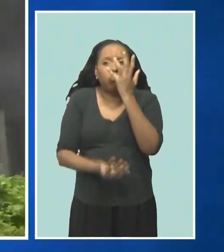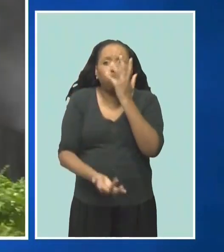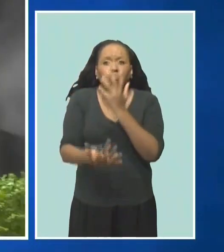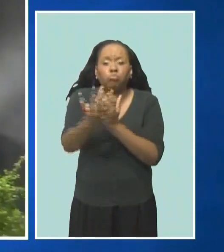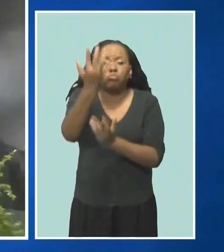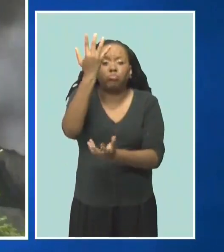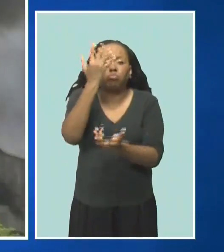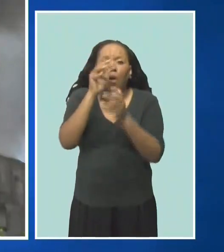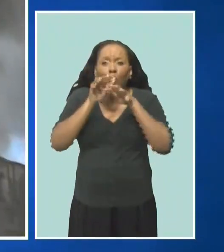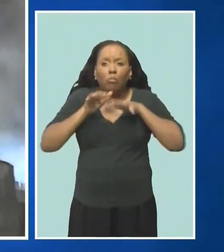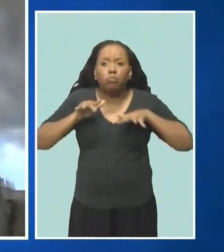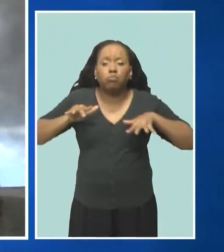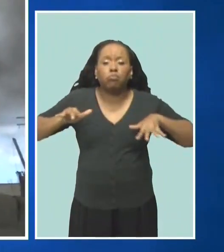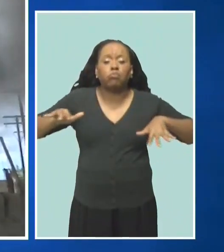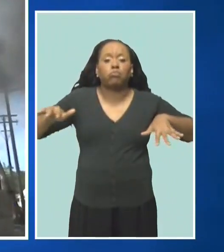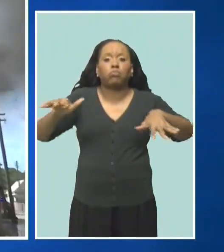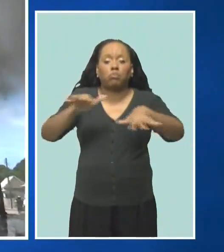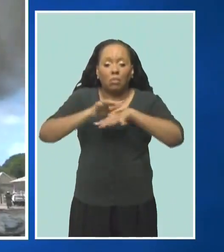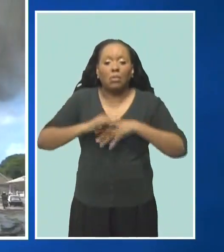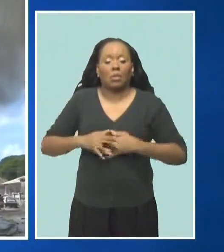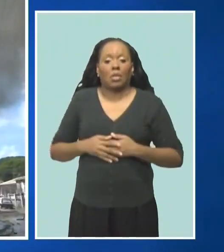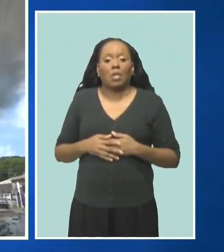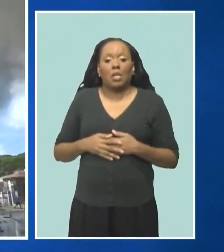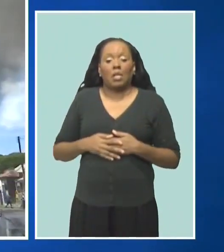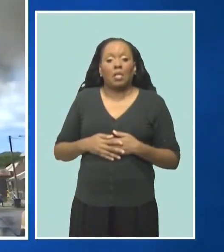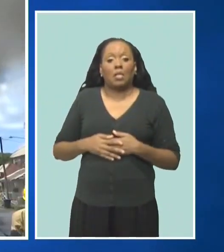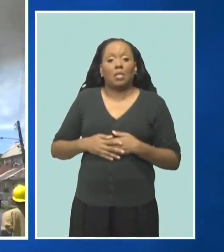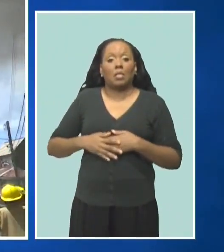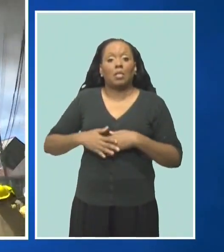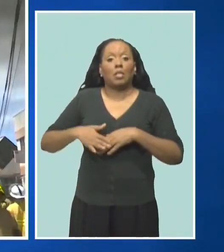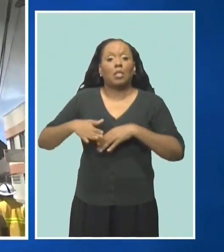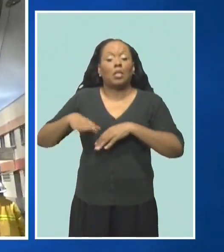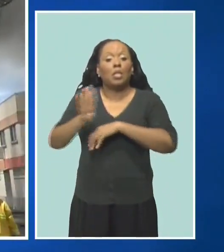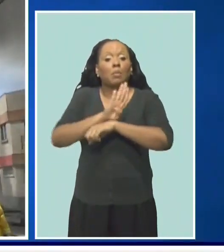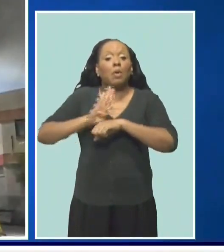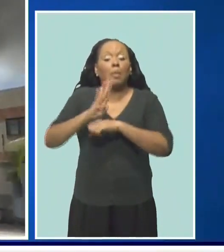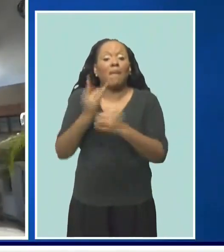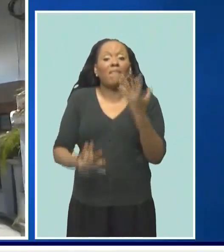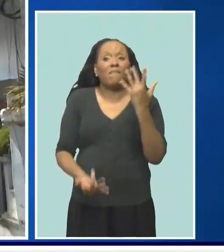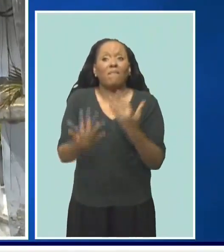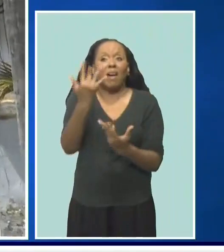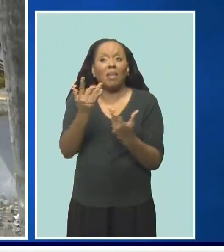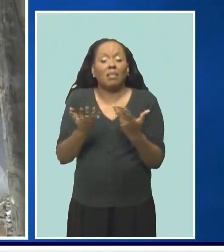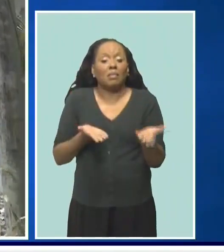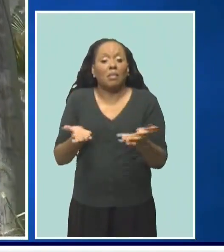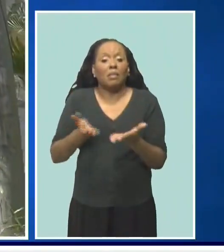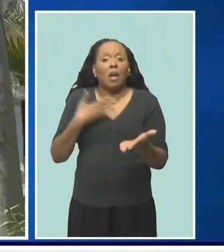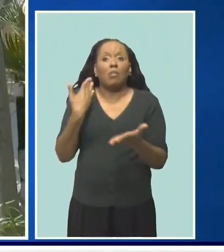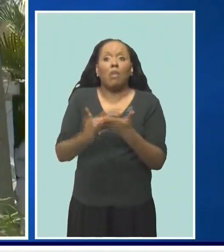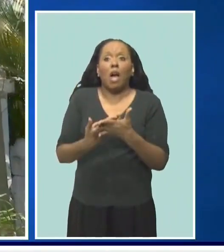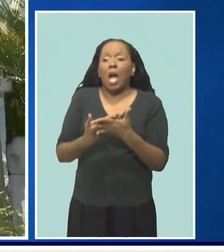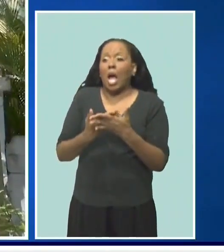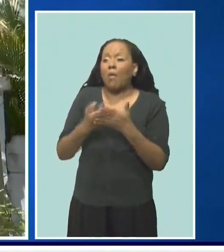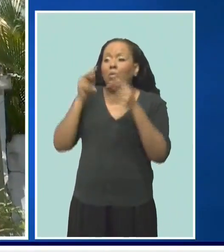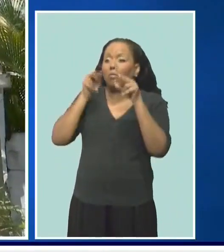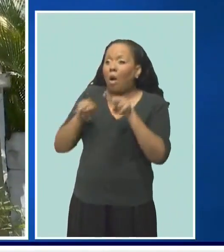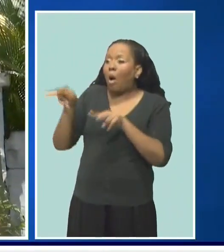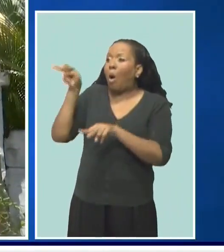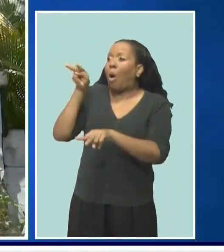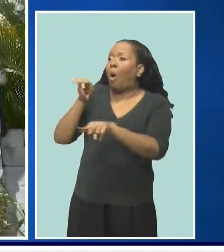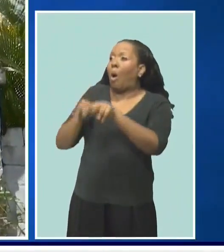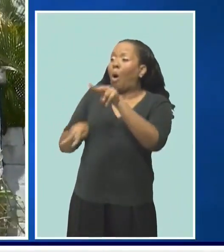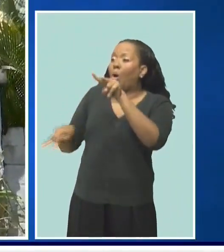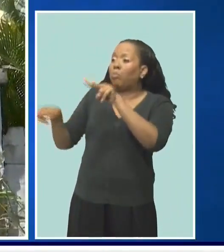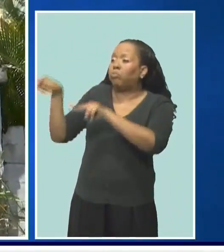bond. This is what greeted officers from the Barbados Fire Service when they arrived on the scene, having received a call about a structural